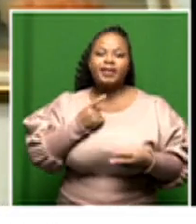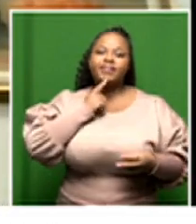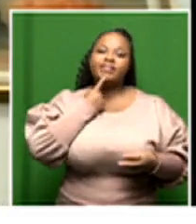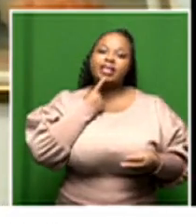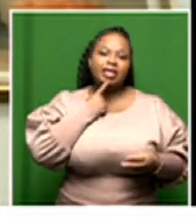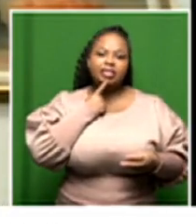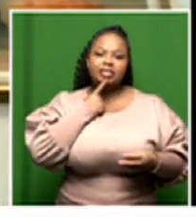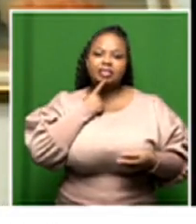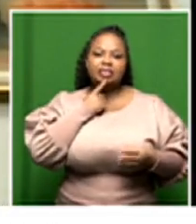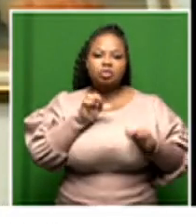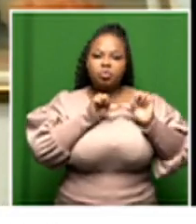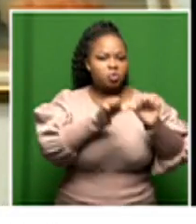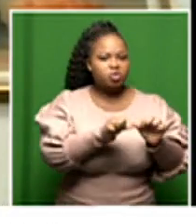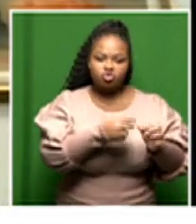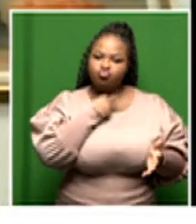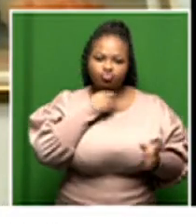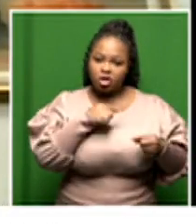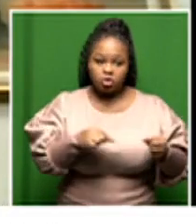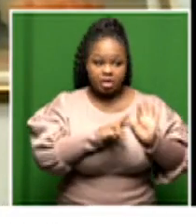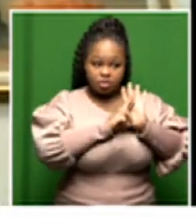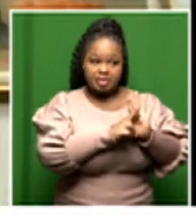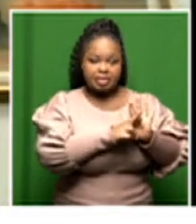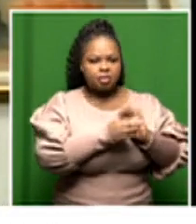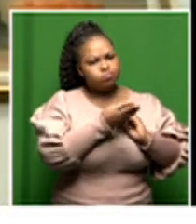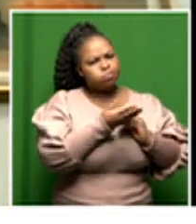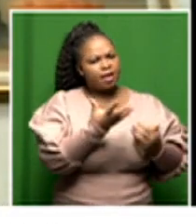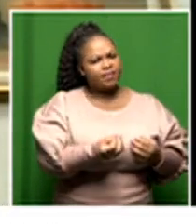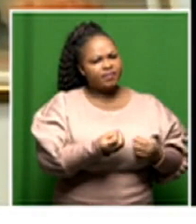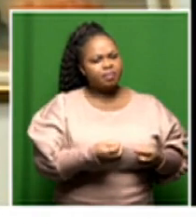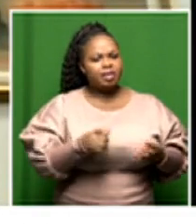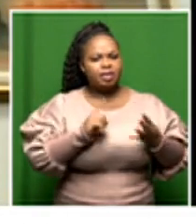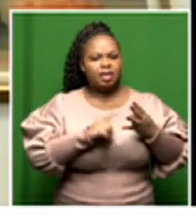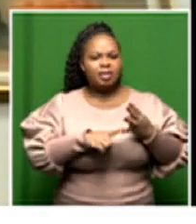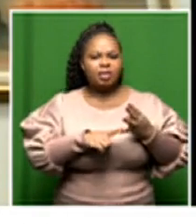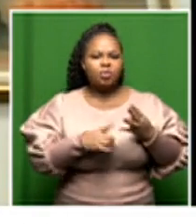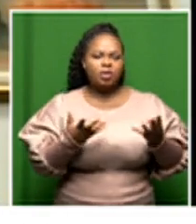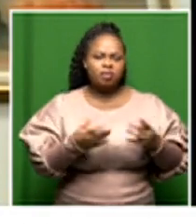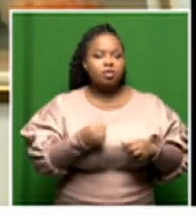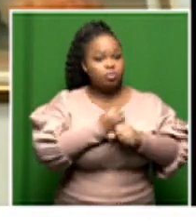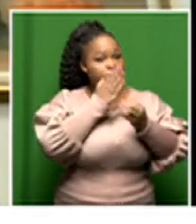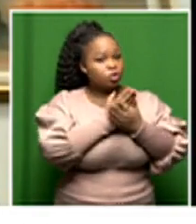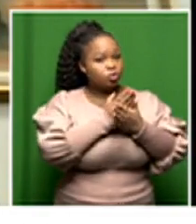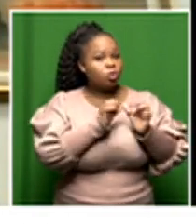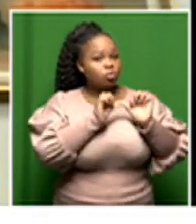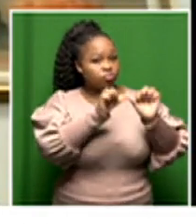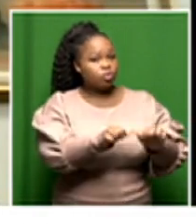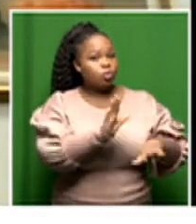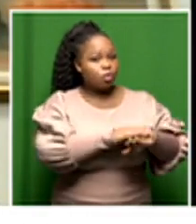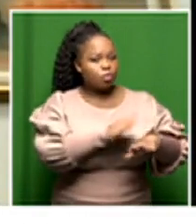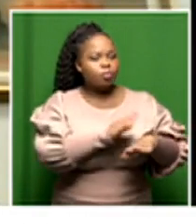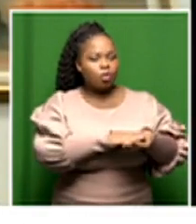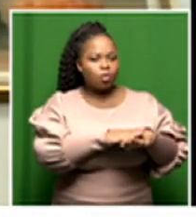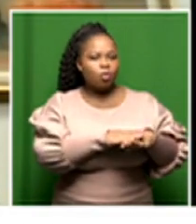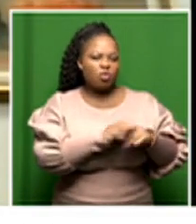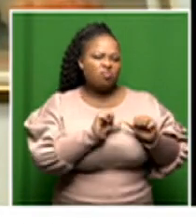Finland. We're well represented in Scandinavia and will ensure that we